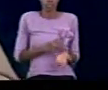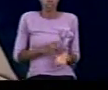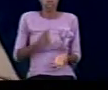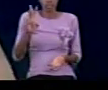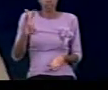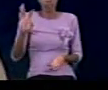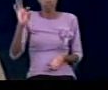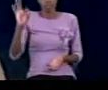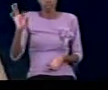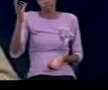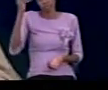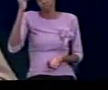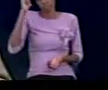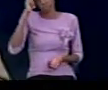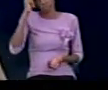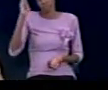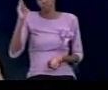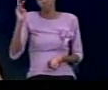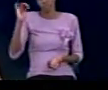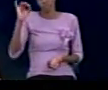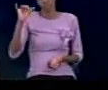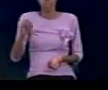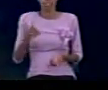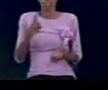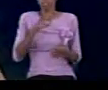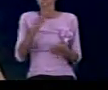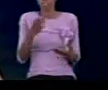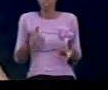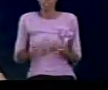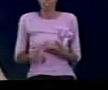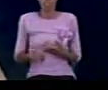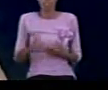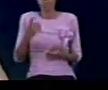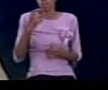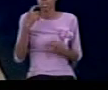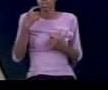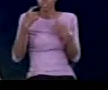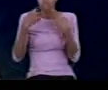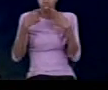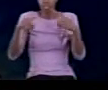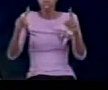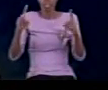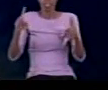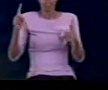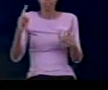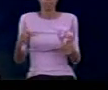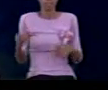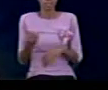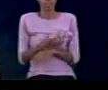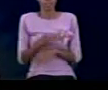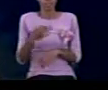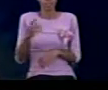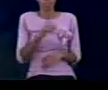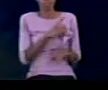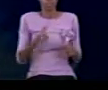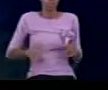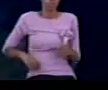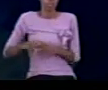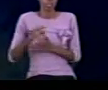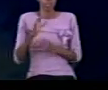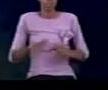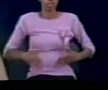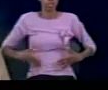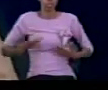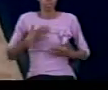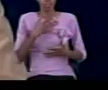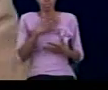the counsel of God to your life, to my life. He's going to be here shortly as this crusade